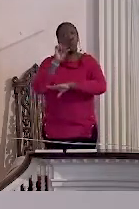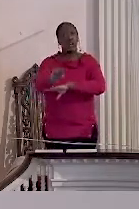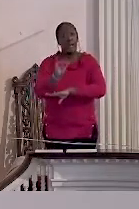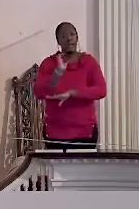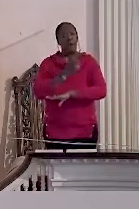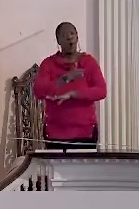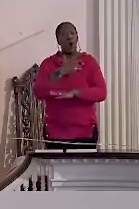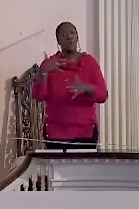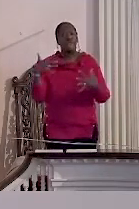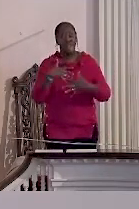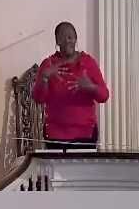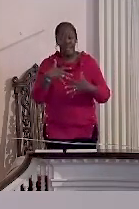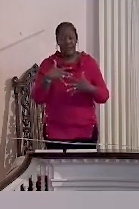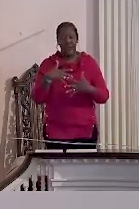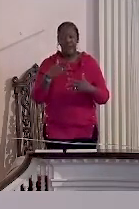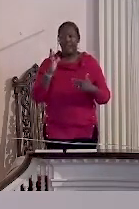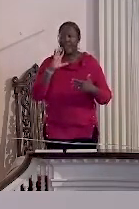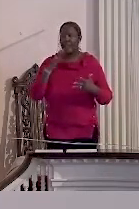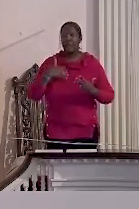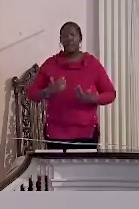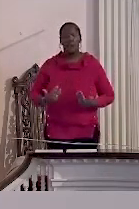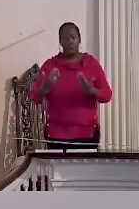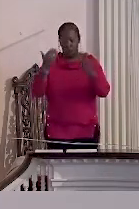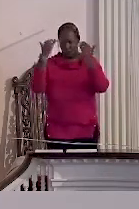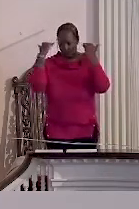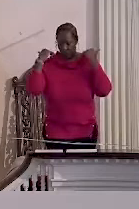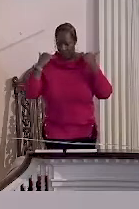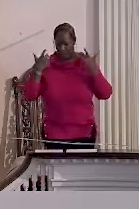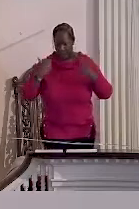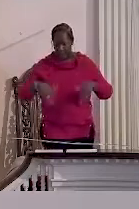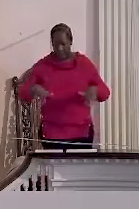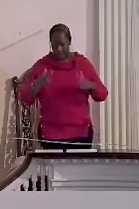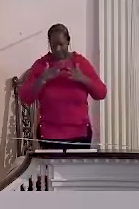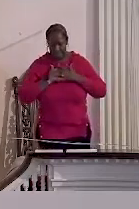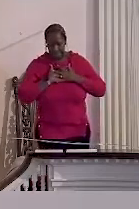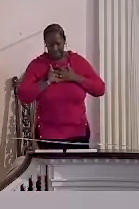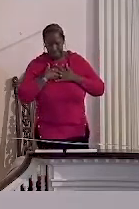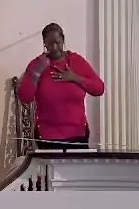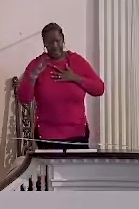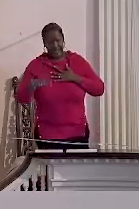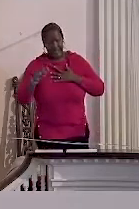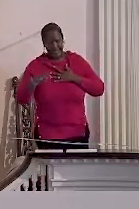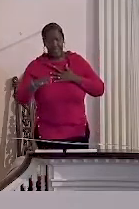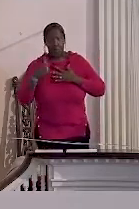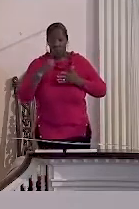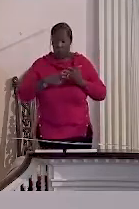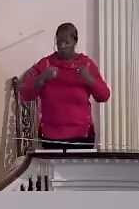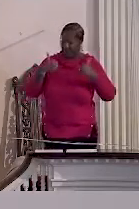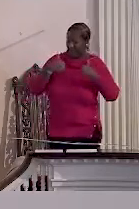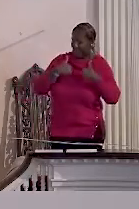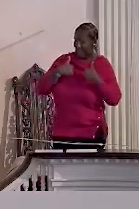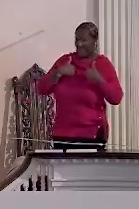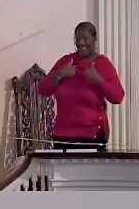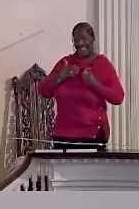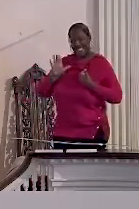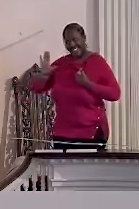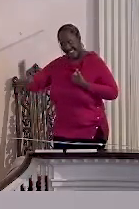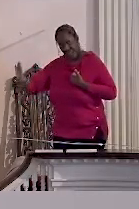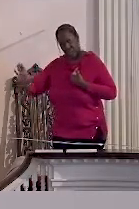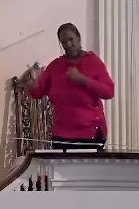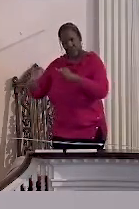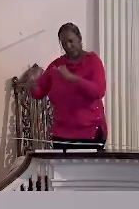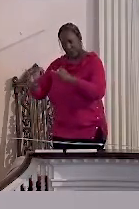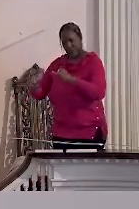be overwhelmed by need. What's ours is theirs. 15 children